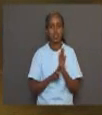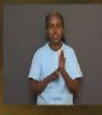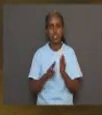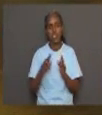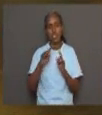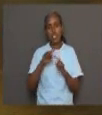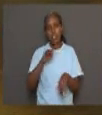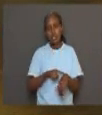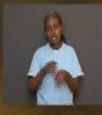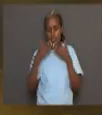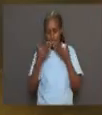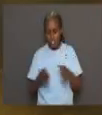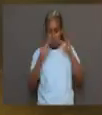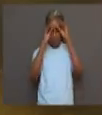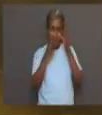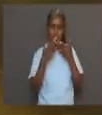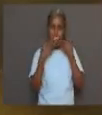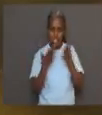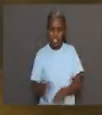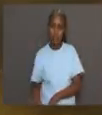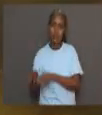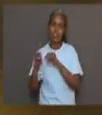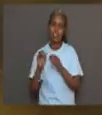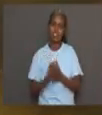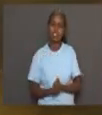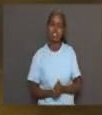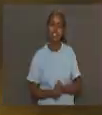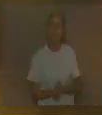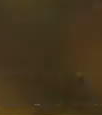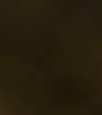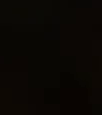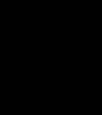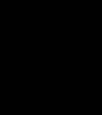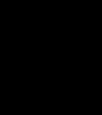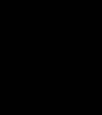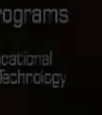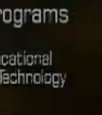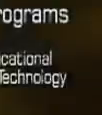in the next unit. Until then, thank you, teacher. Thank you, students.